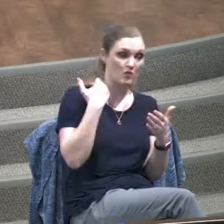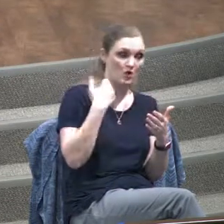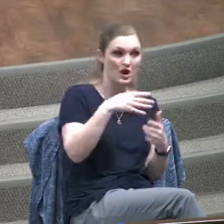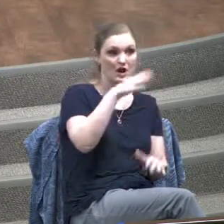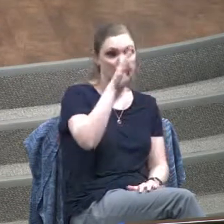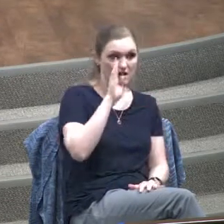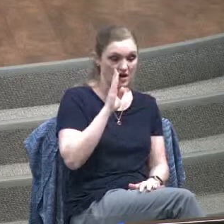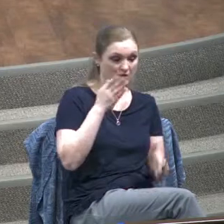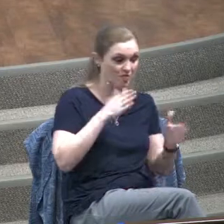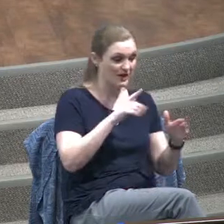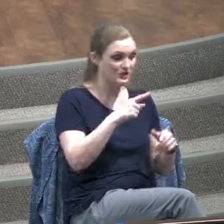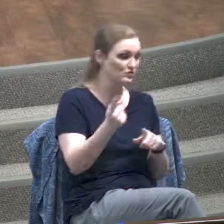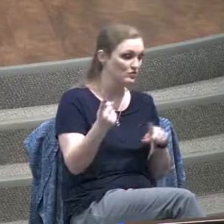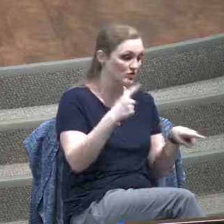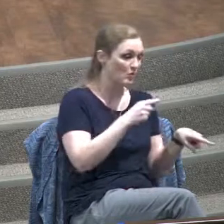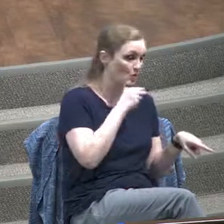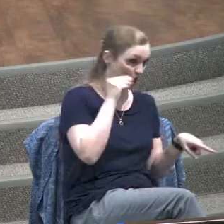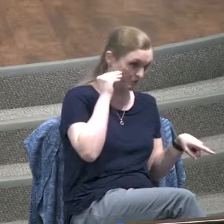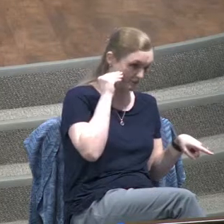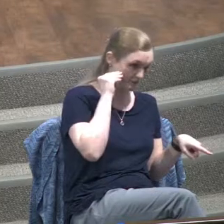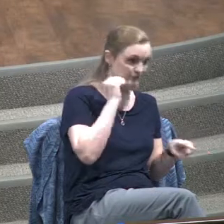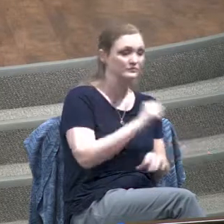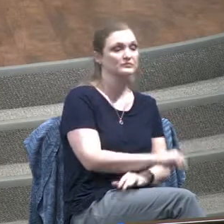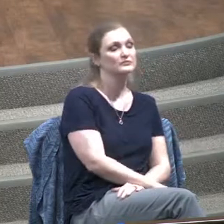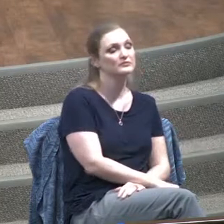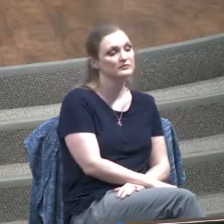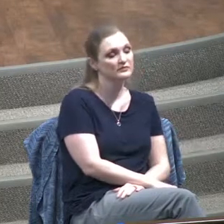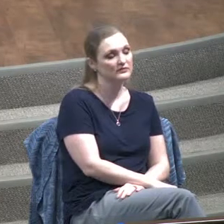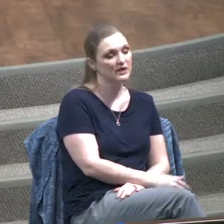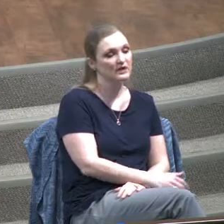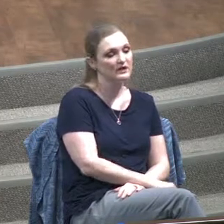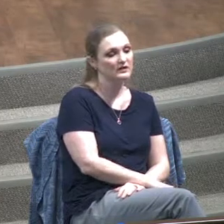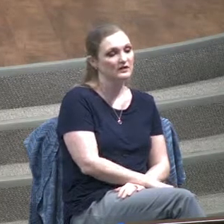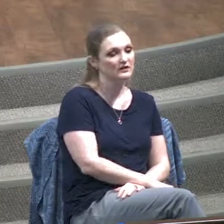God will let you come back. Now,